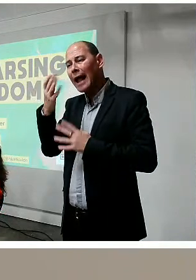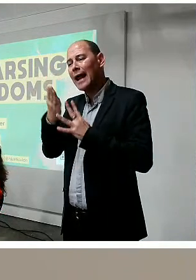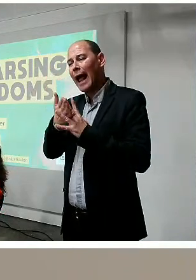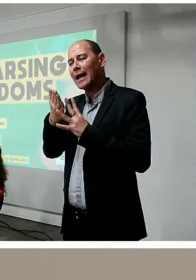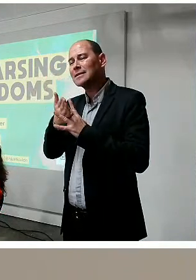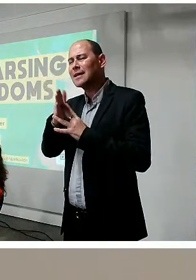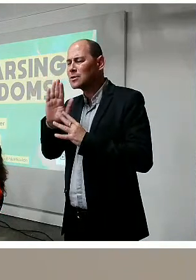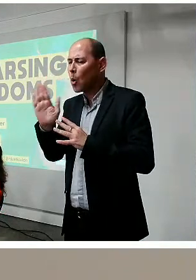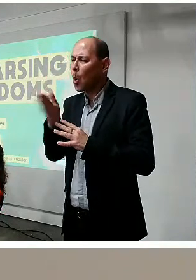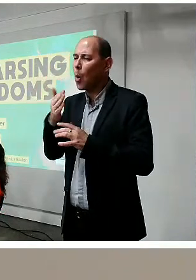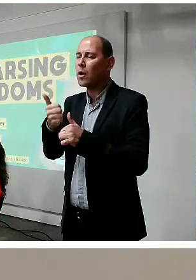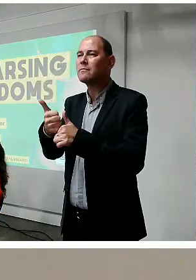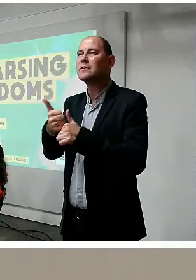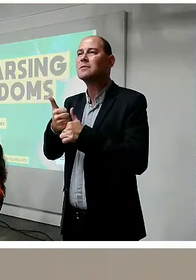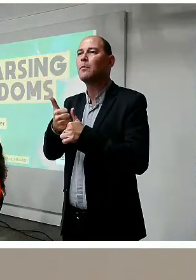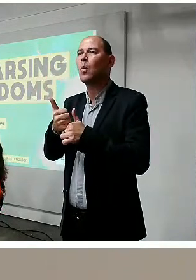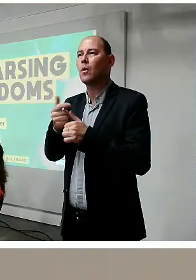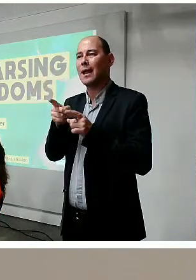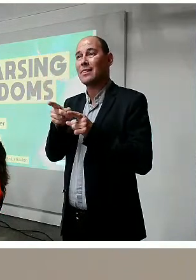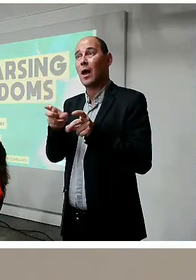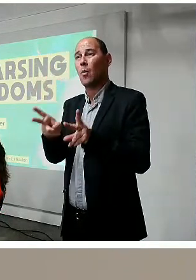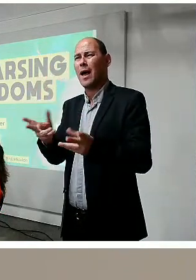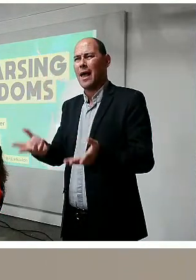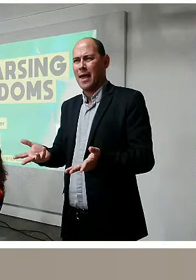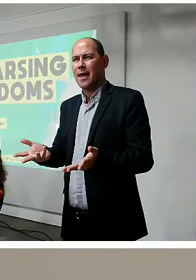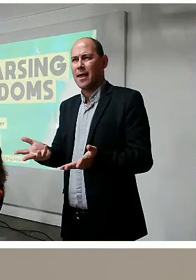their support in that way.